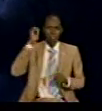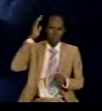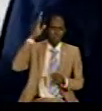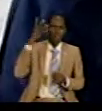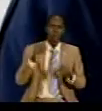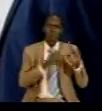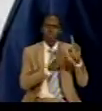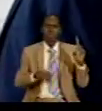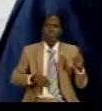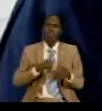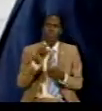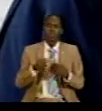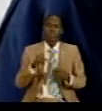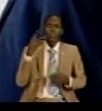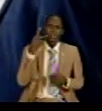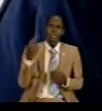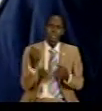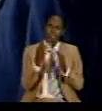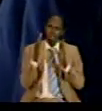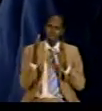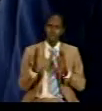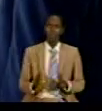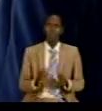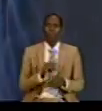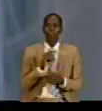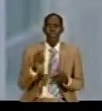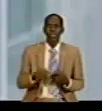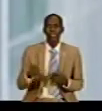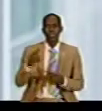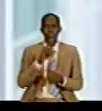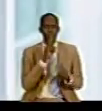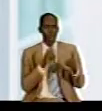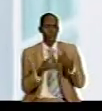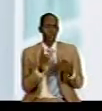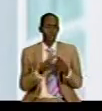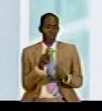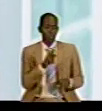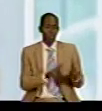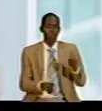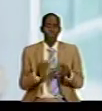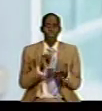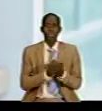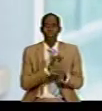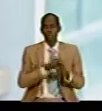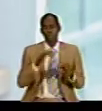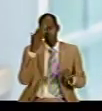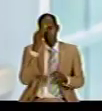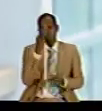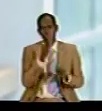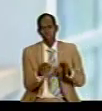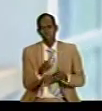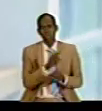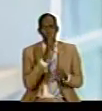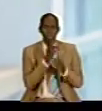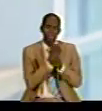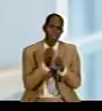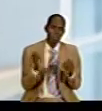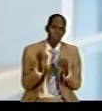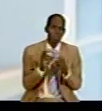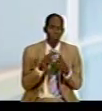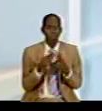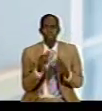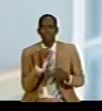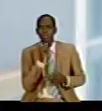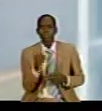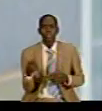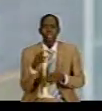sinner, do you remember the terror of the Lord? When you talk to people that you don't know whether they are saved or not, they're just acquaintances